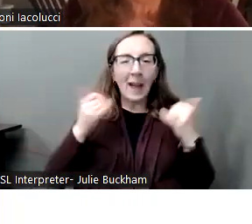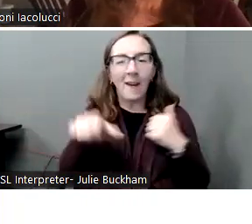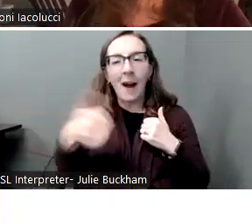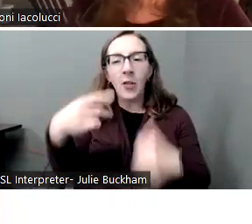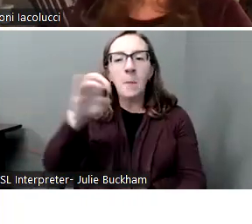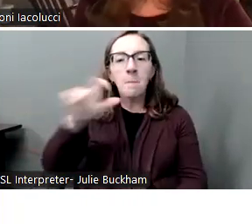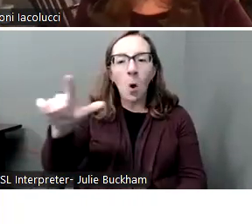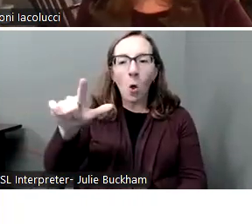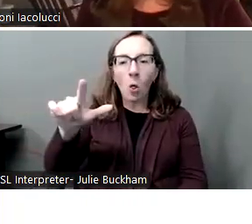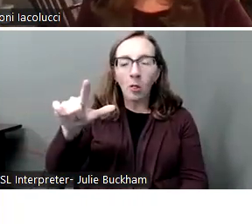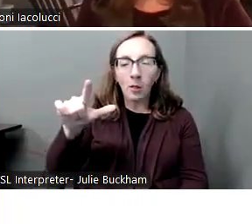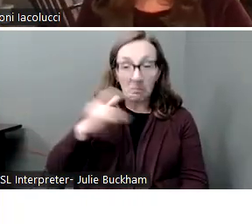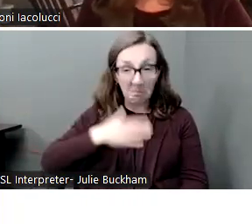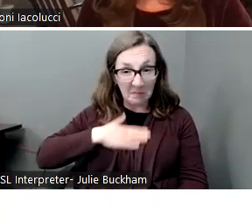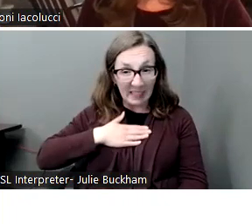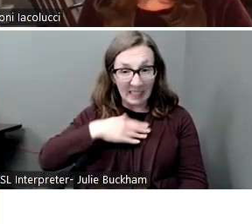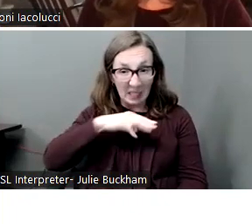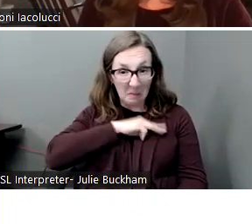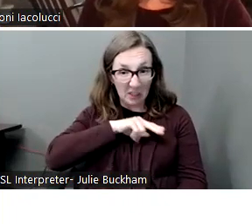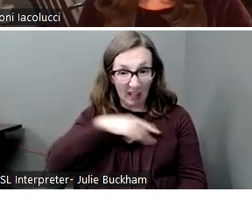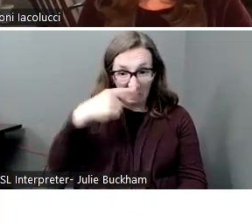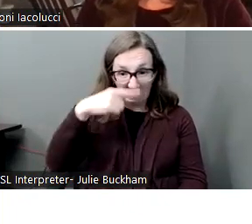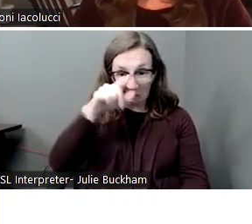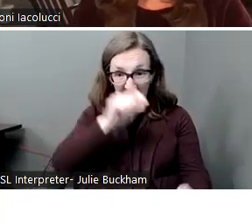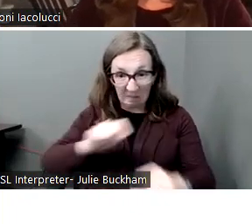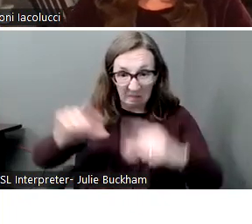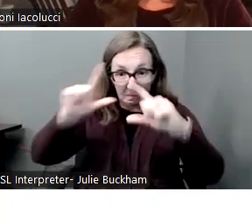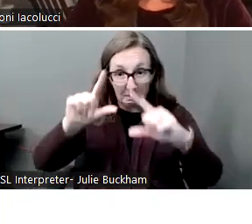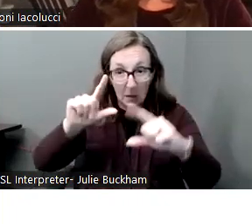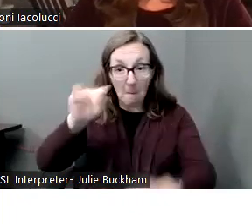I believe. Michelle, can you put that up?